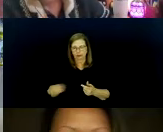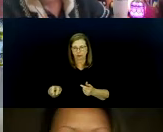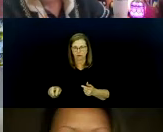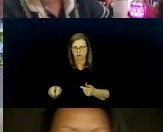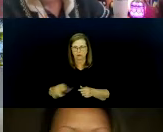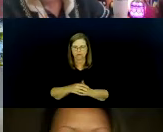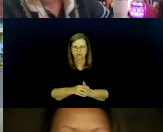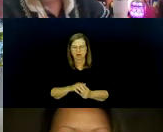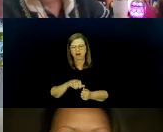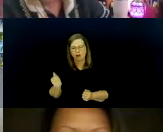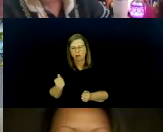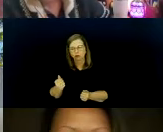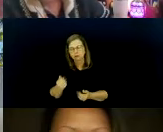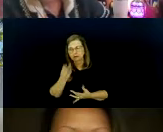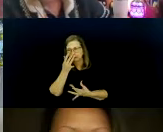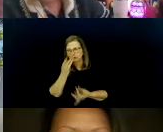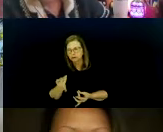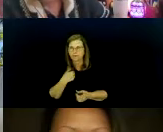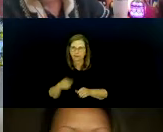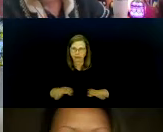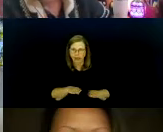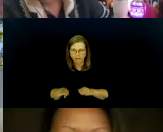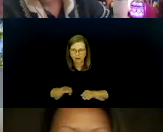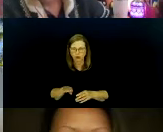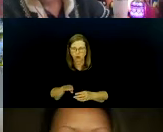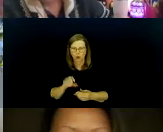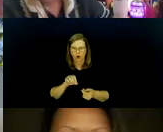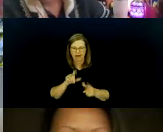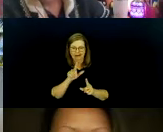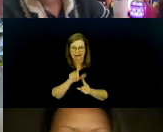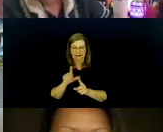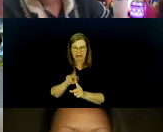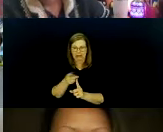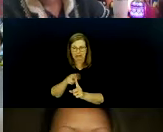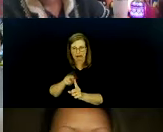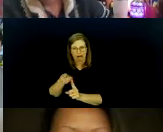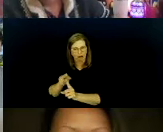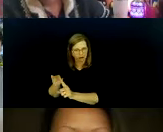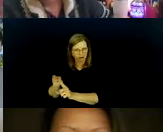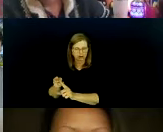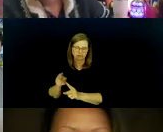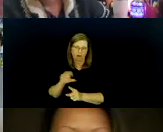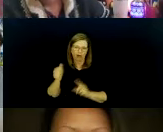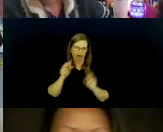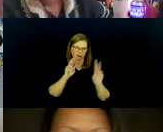too. So when we have behavior, dyslexia, or any other topics of PD, you'll be notified.